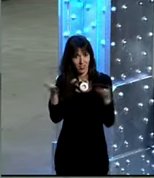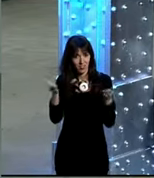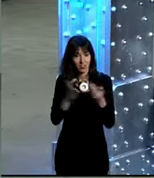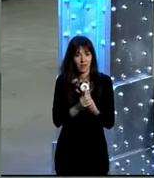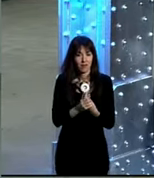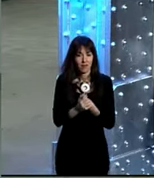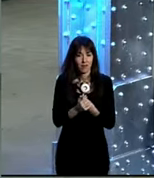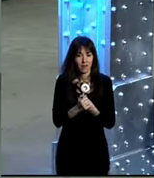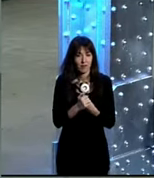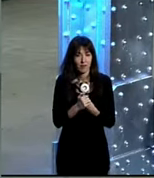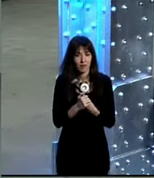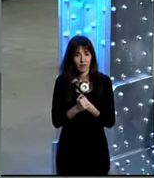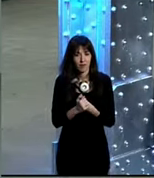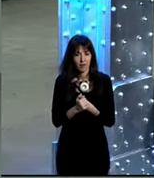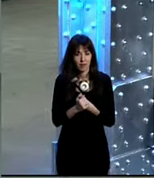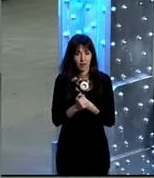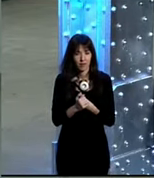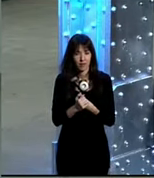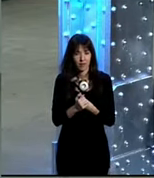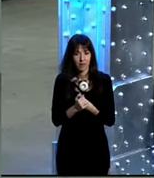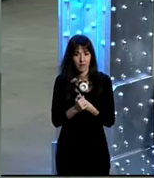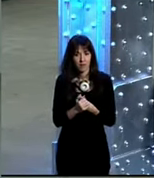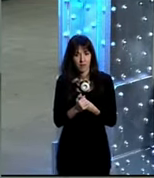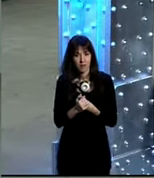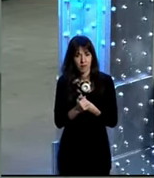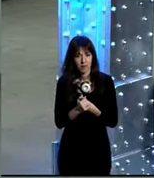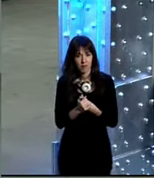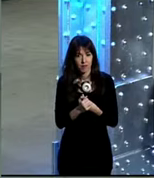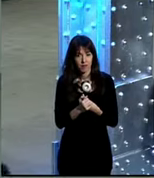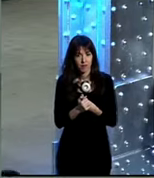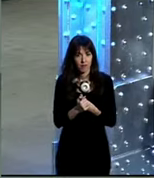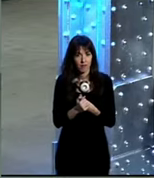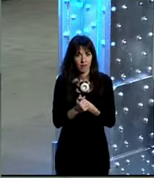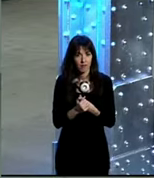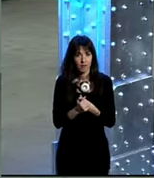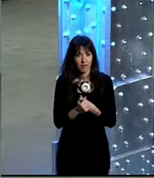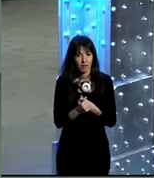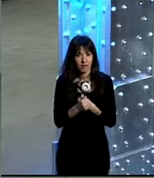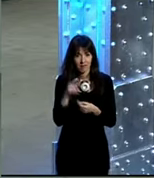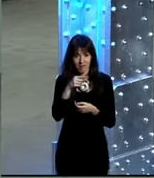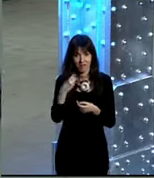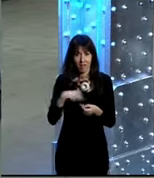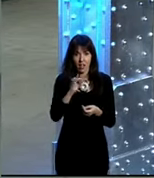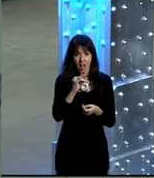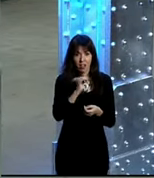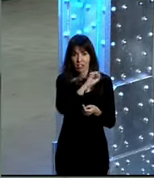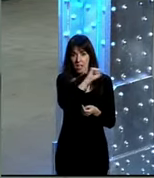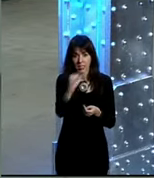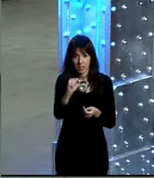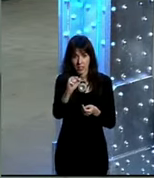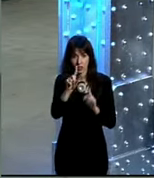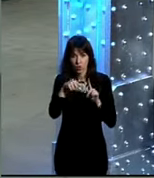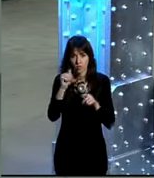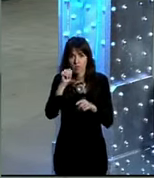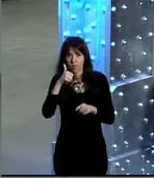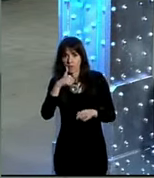not David, of course. So they revealed the resolution to a big murder mystery via their official Snapchat account to